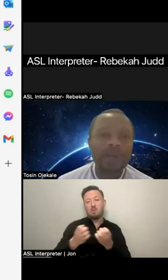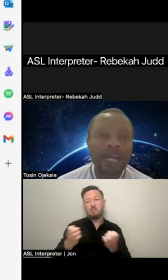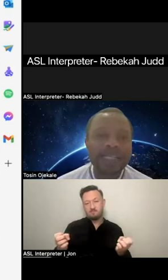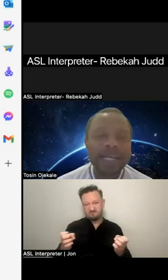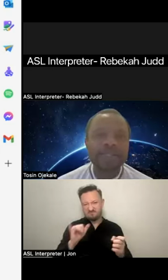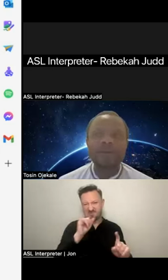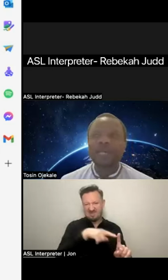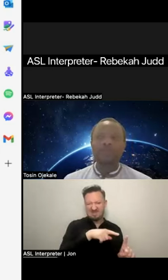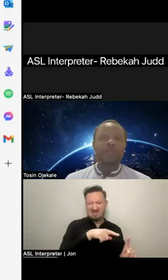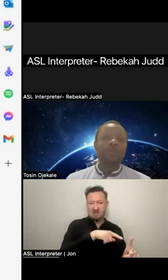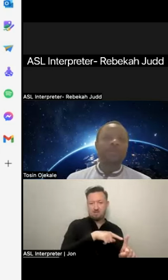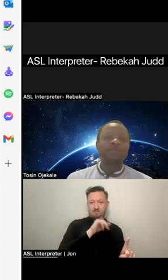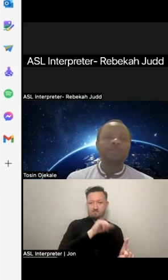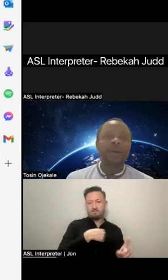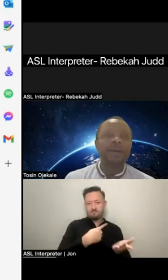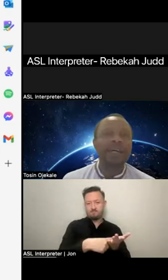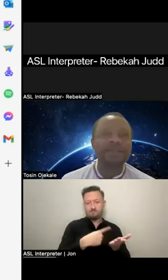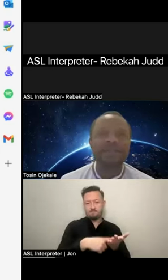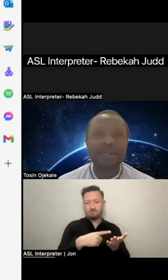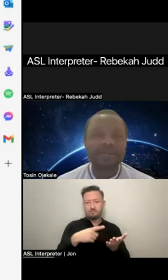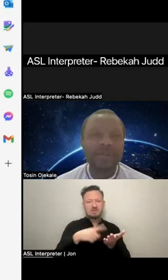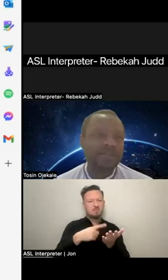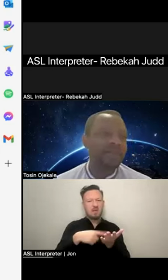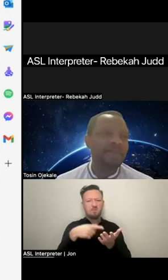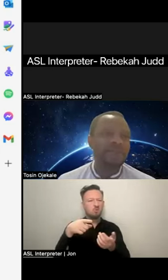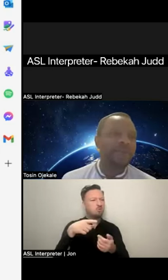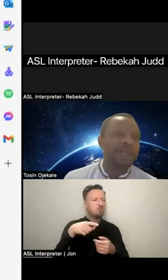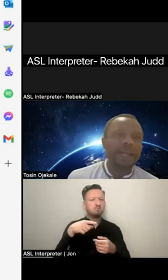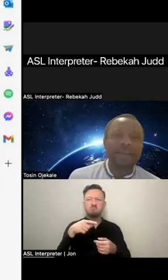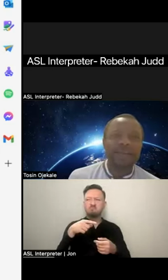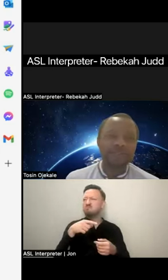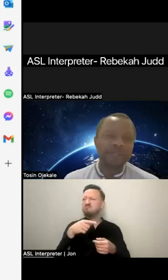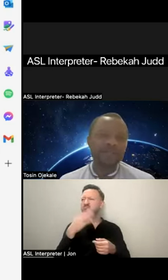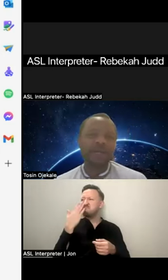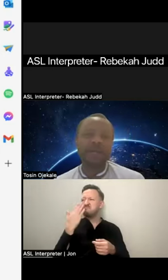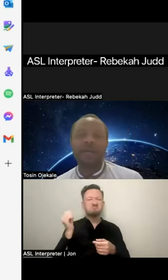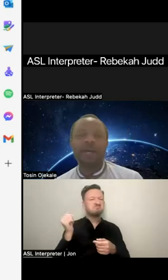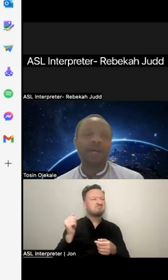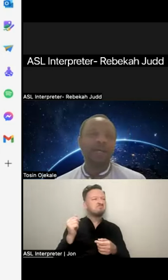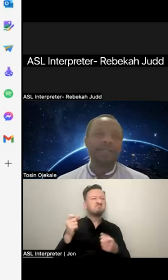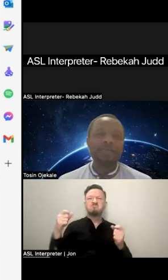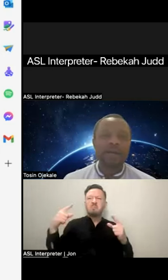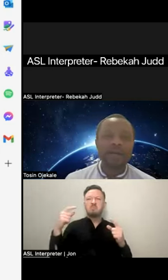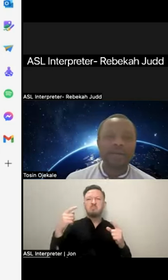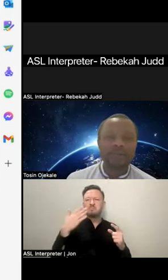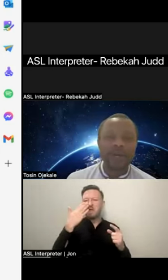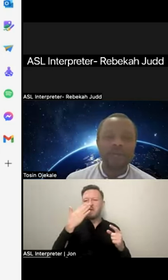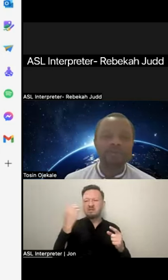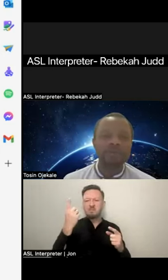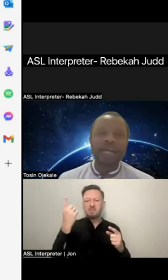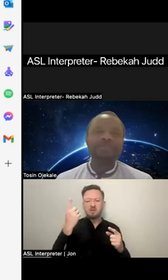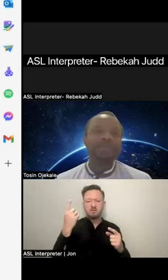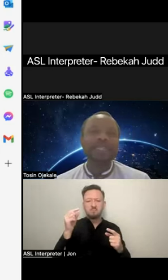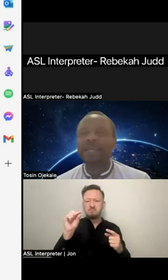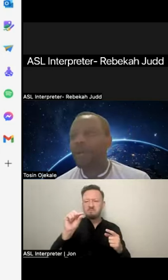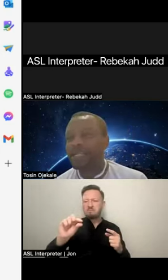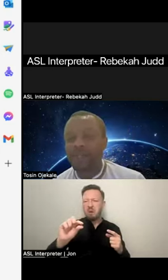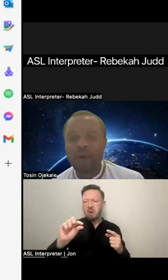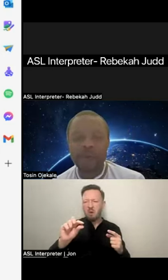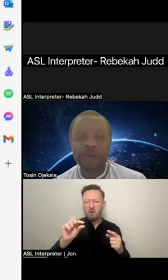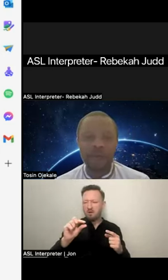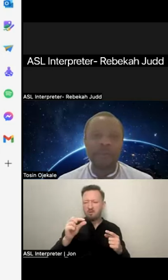about when I said sometimes when you just move around and you can perceive something like electric smell, when you can't really see